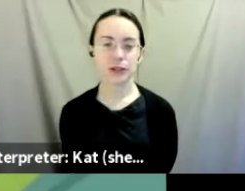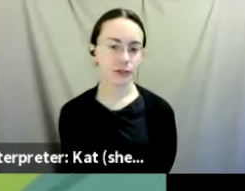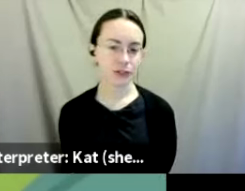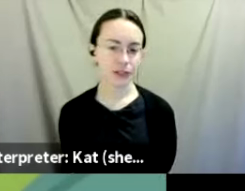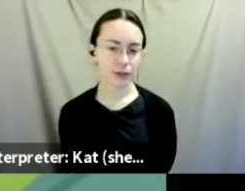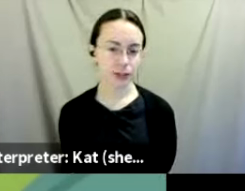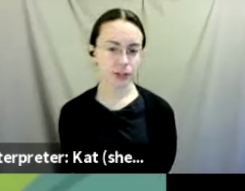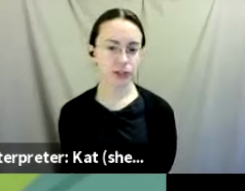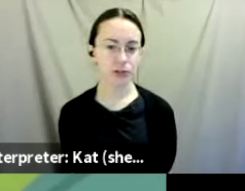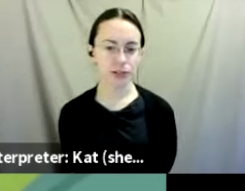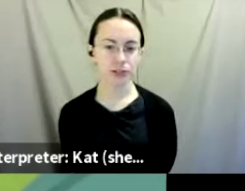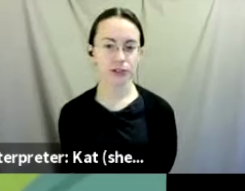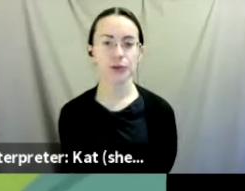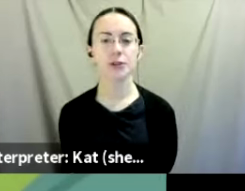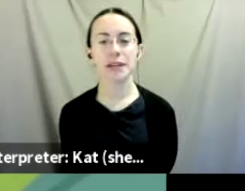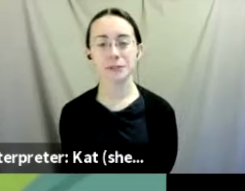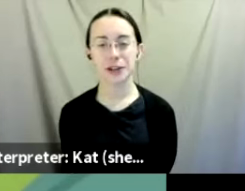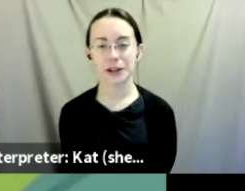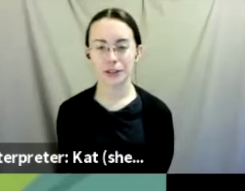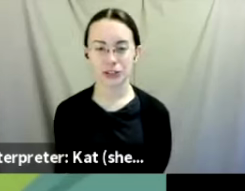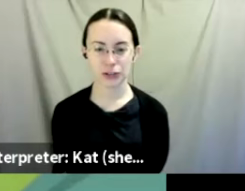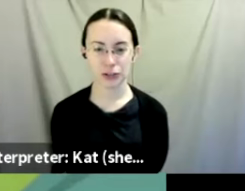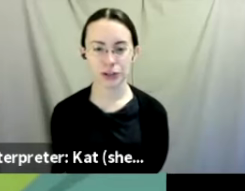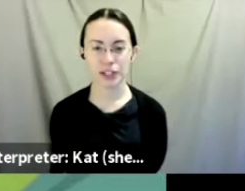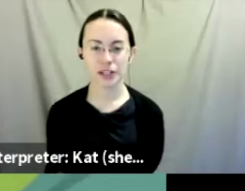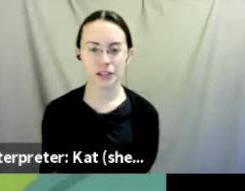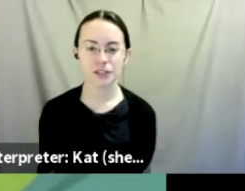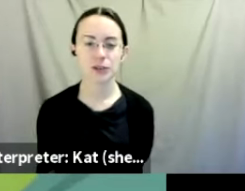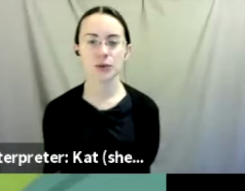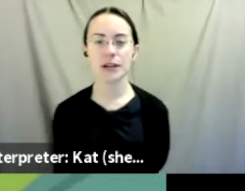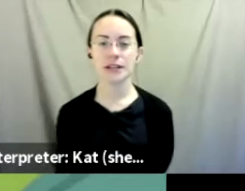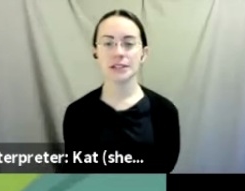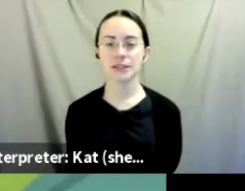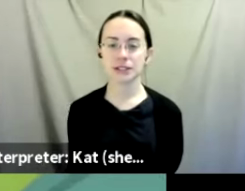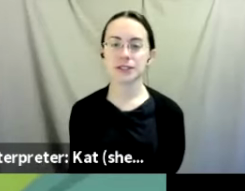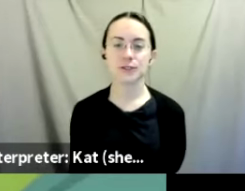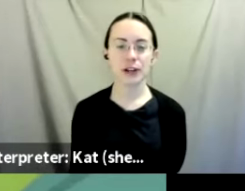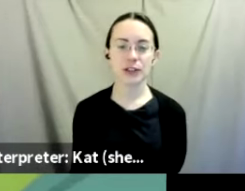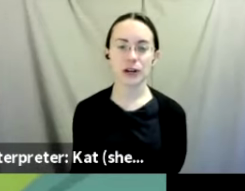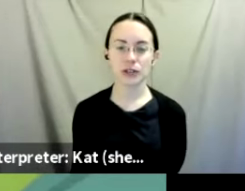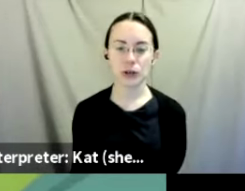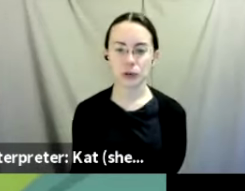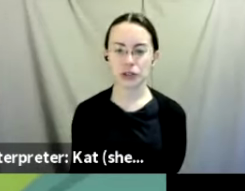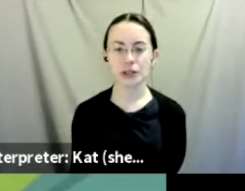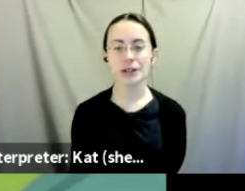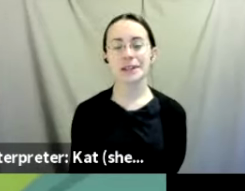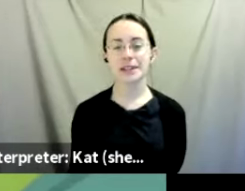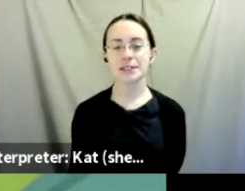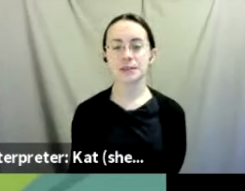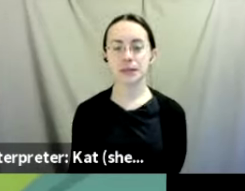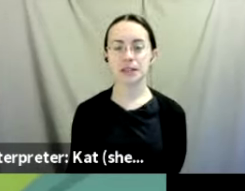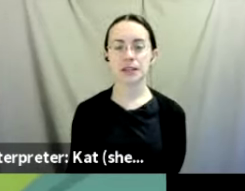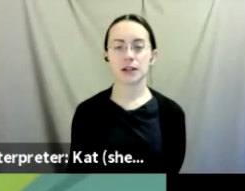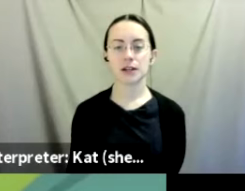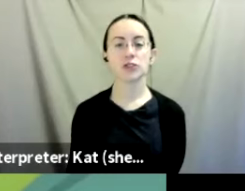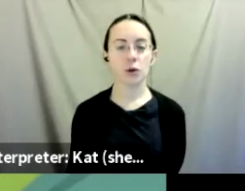school at the University of Rochester in Rochester, New York. We have a very large deaf community, and so deafness is fairly well known. That